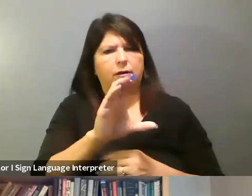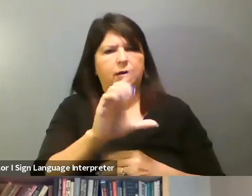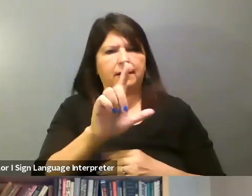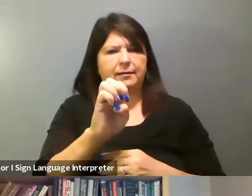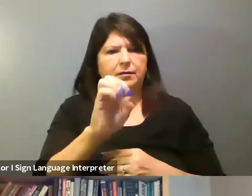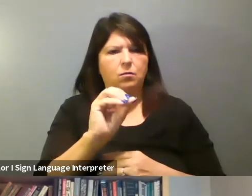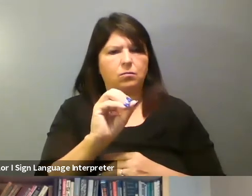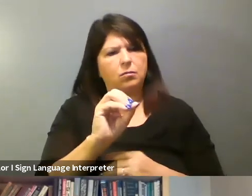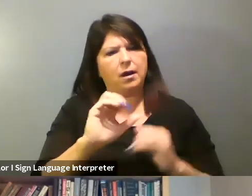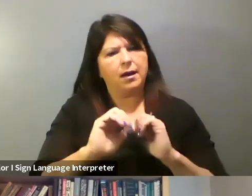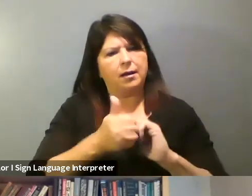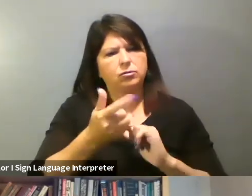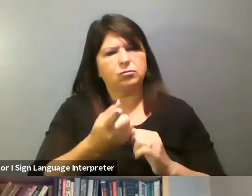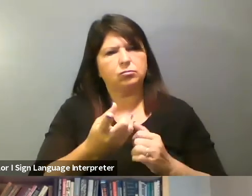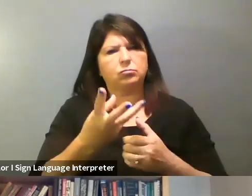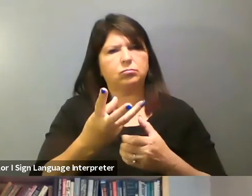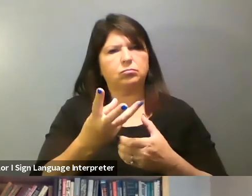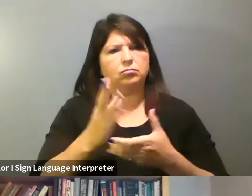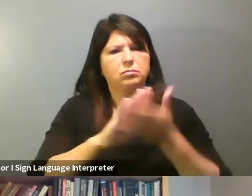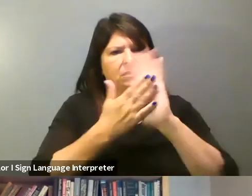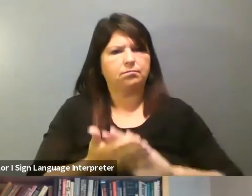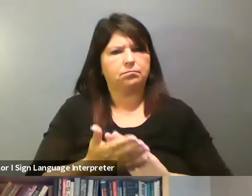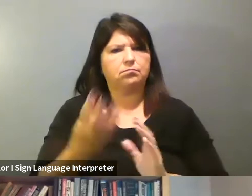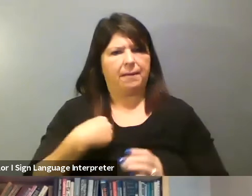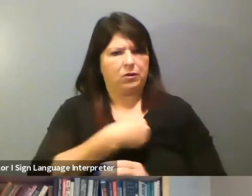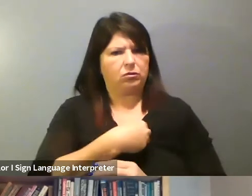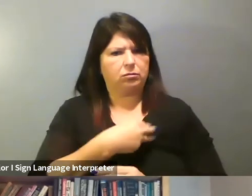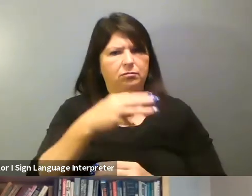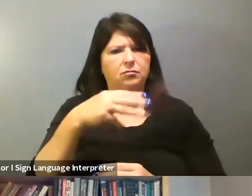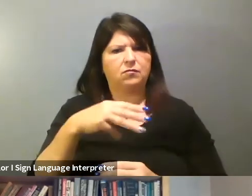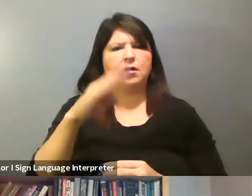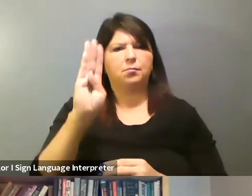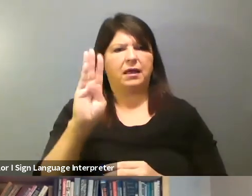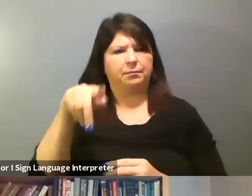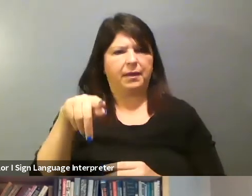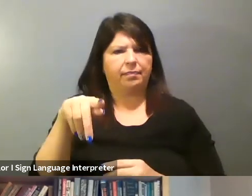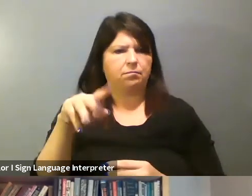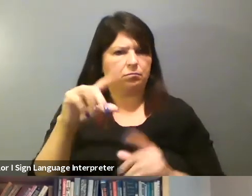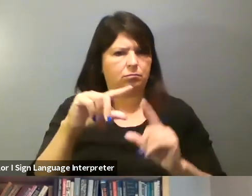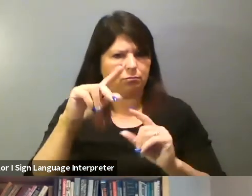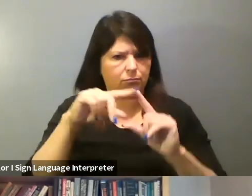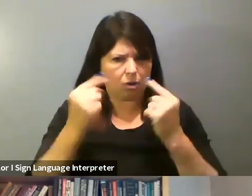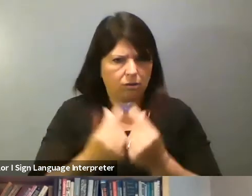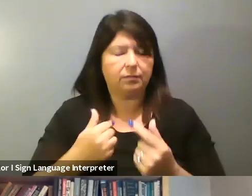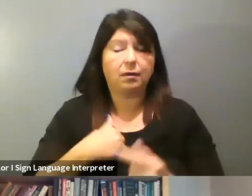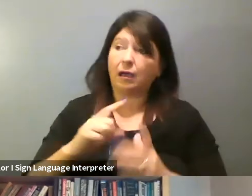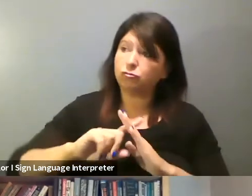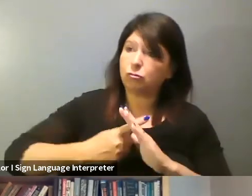Panther Party? Well, I started out as a VISTA volunteer, Volunteers in Service to America.